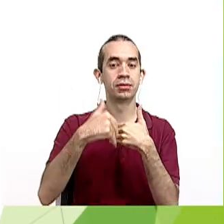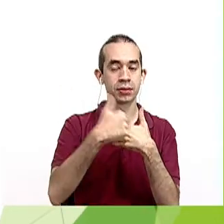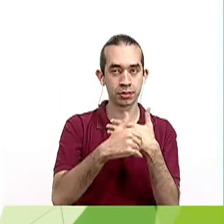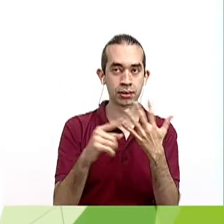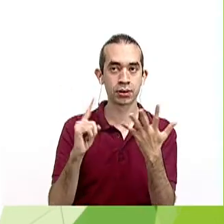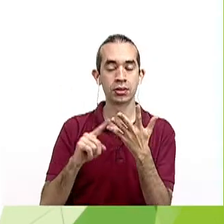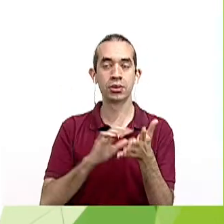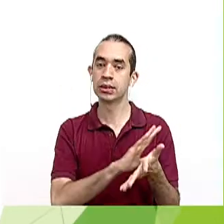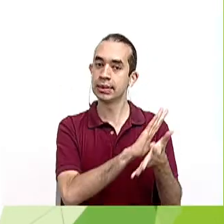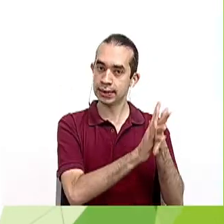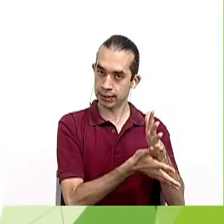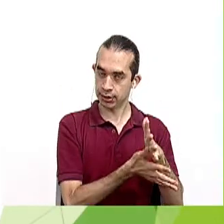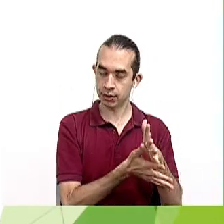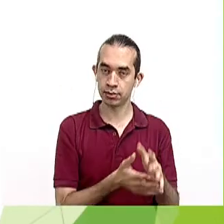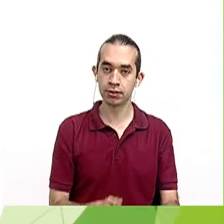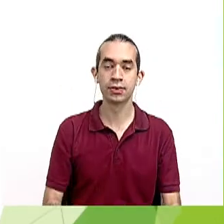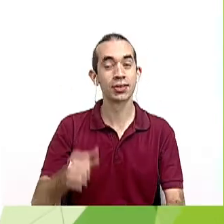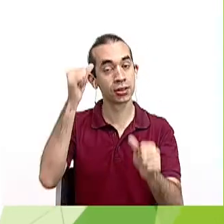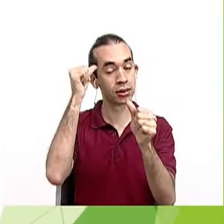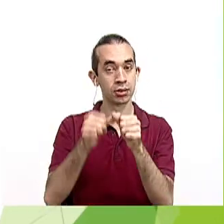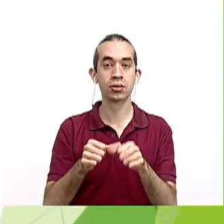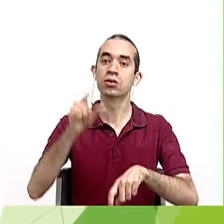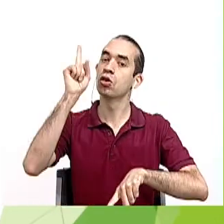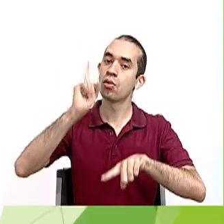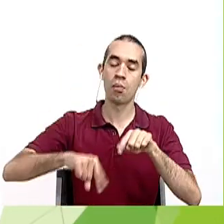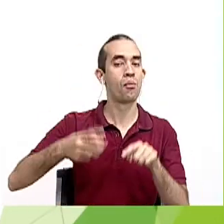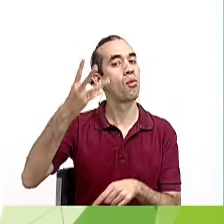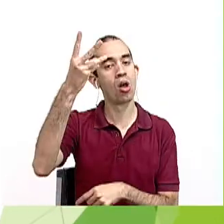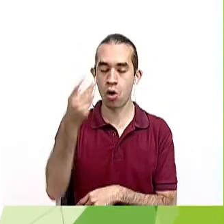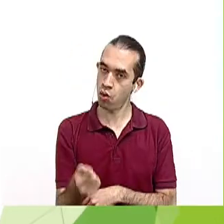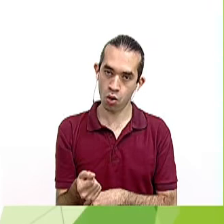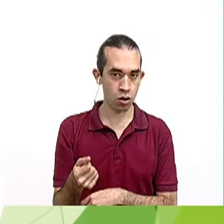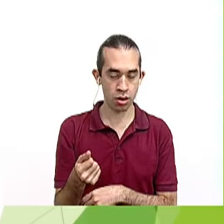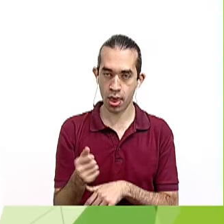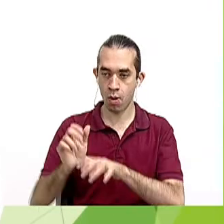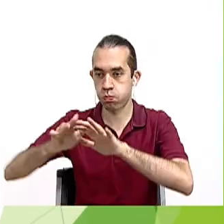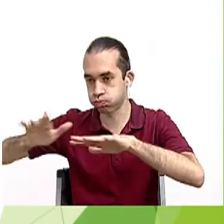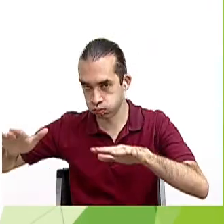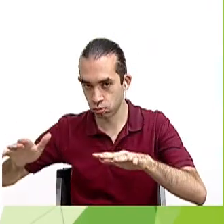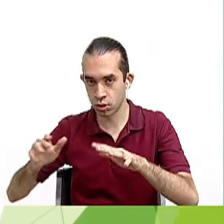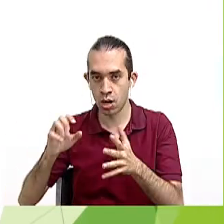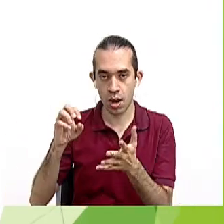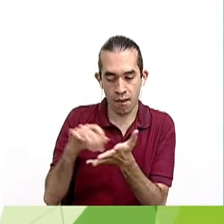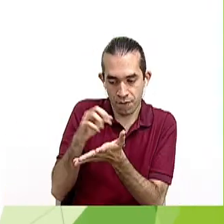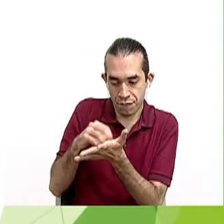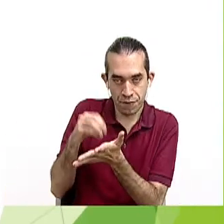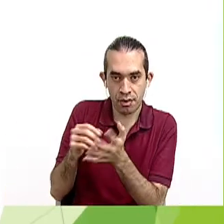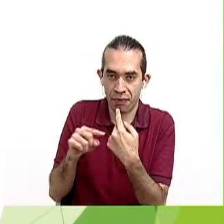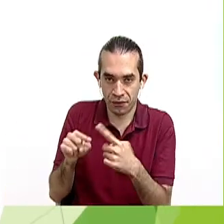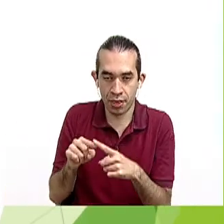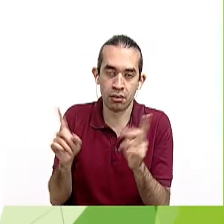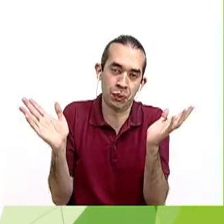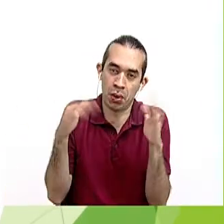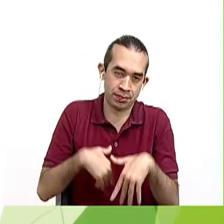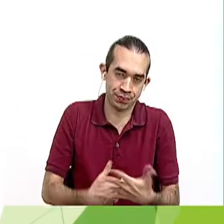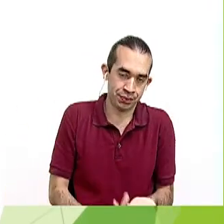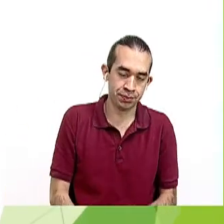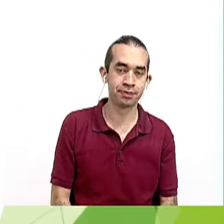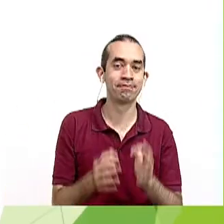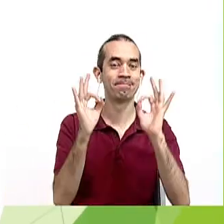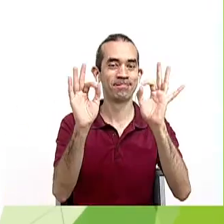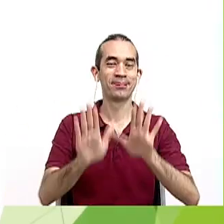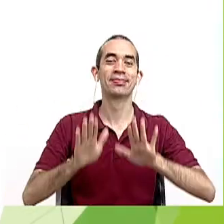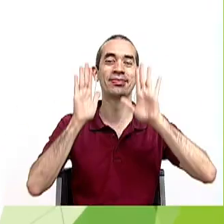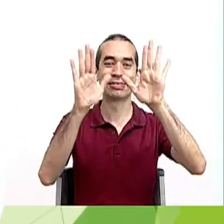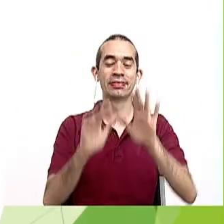and cheese. Remember that we cannot count liquids or grains. Very good.